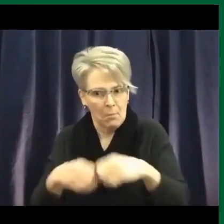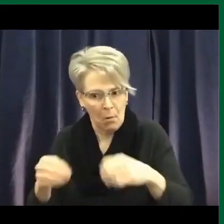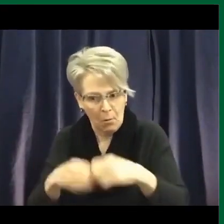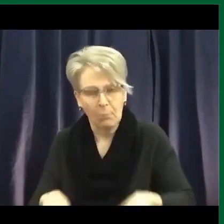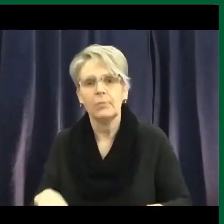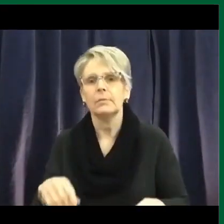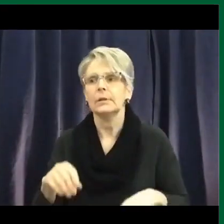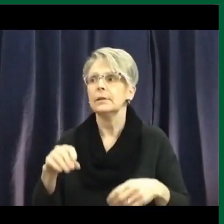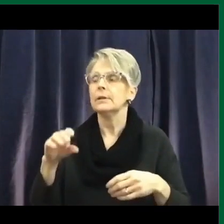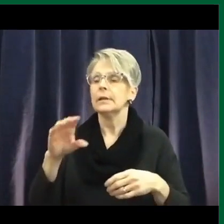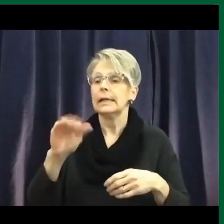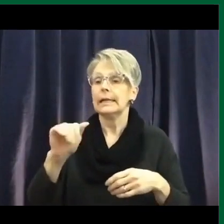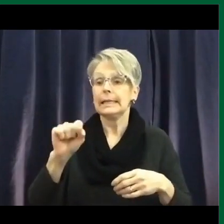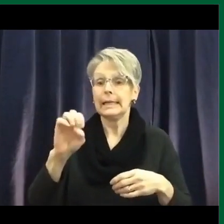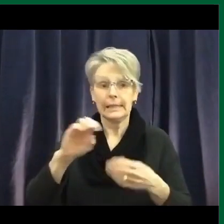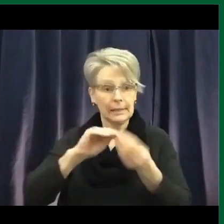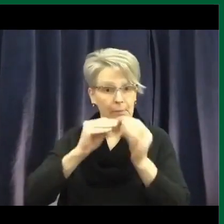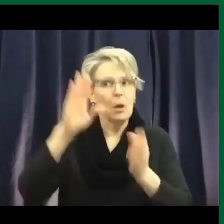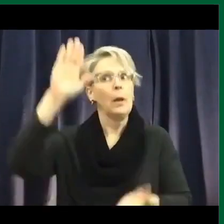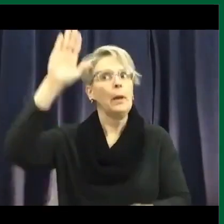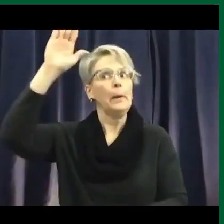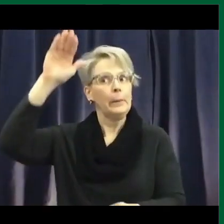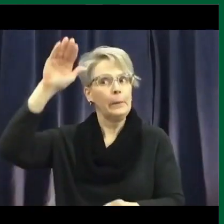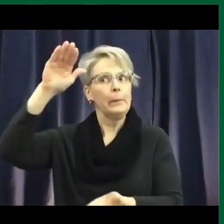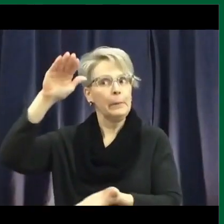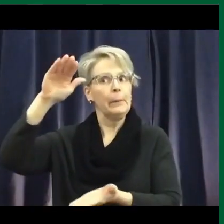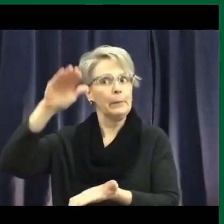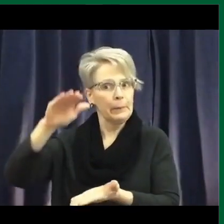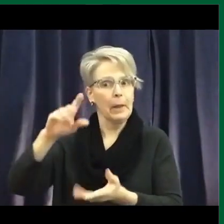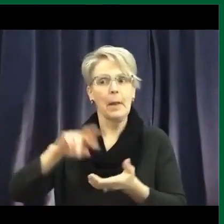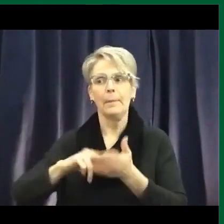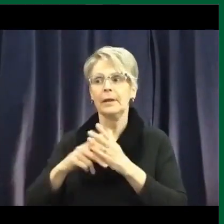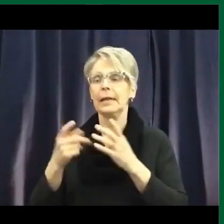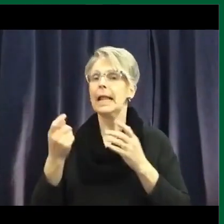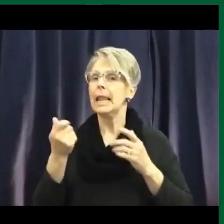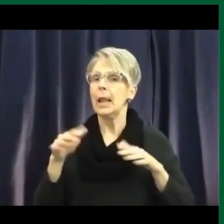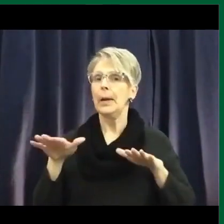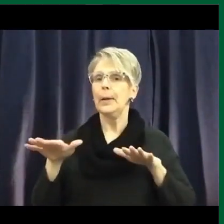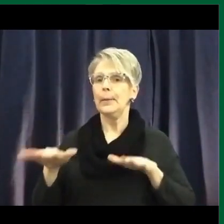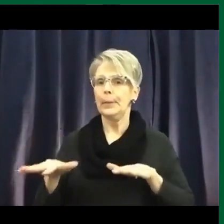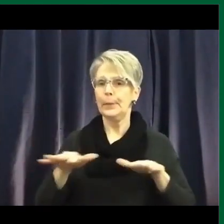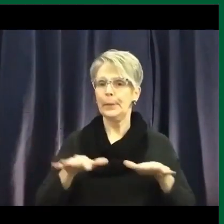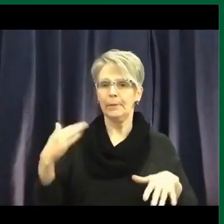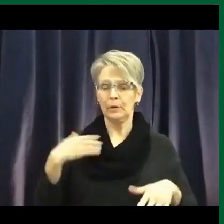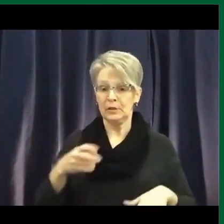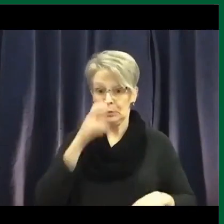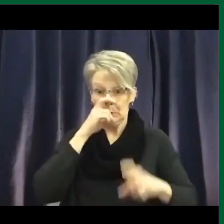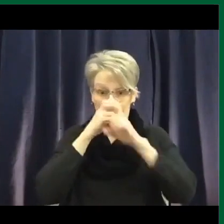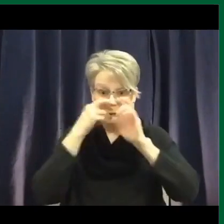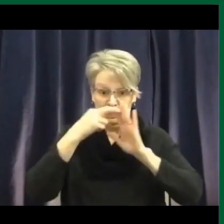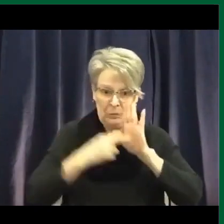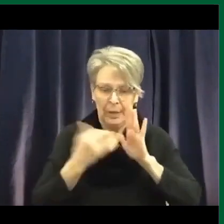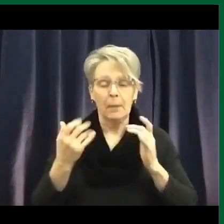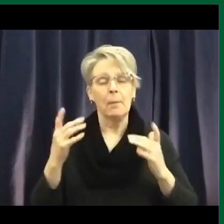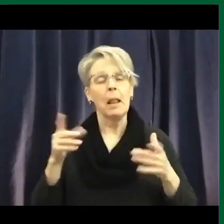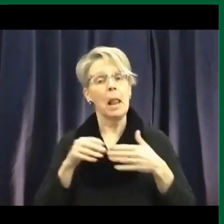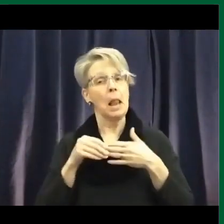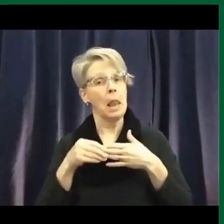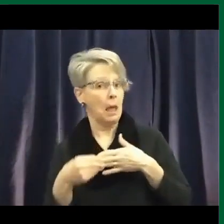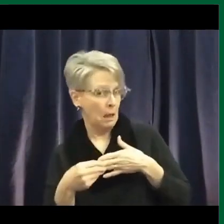numbers continuing to stabilize, we can begin to cautiously relax some of the public health orders that we have in place. So